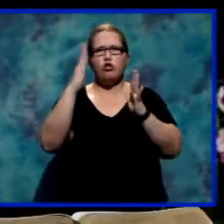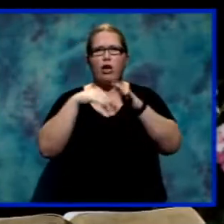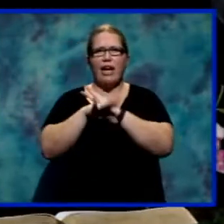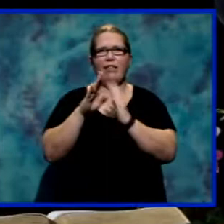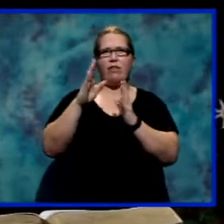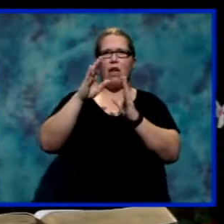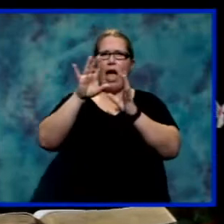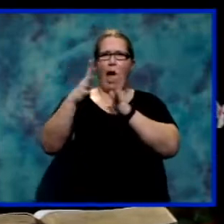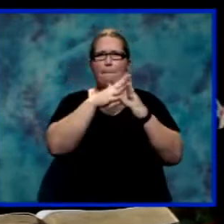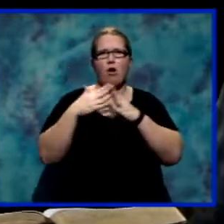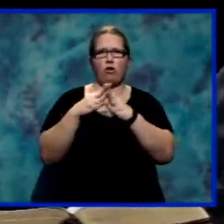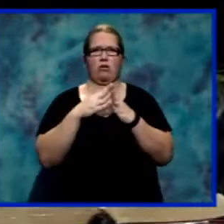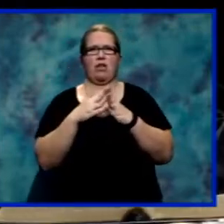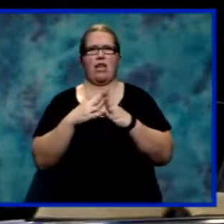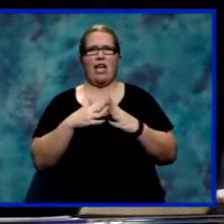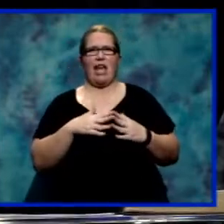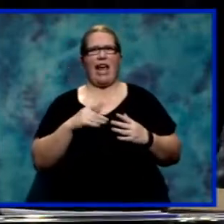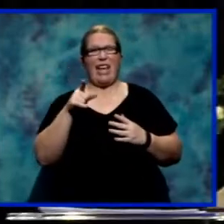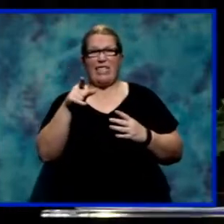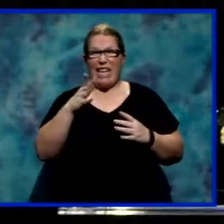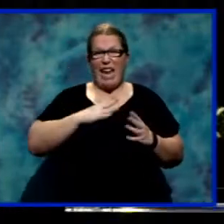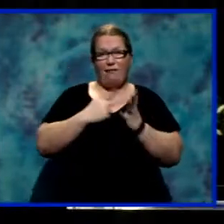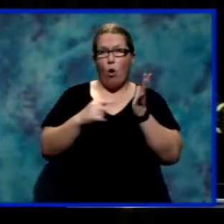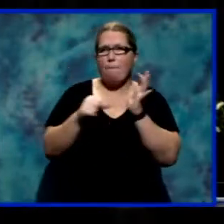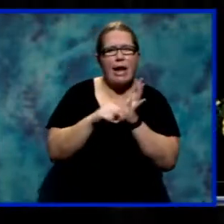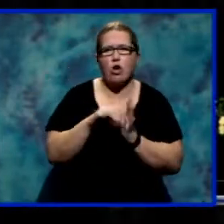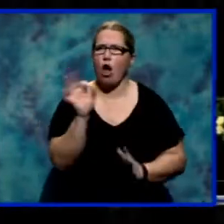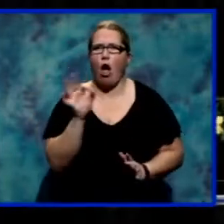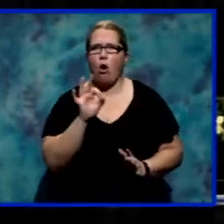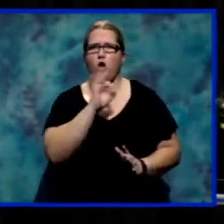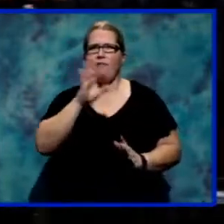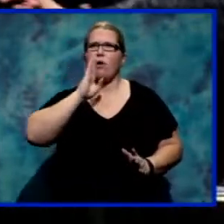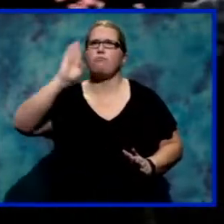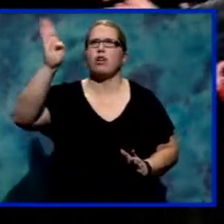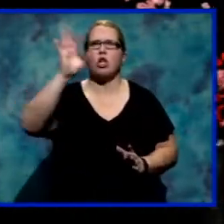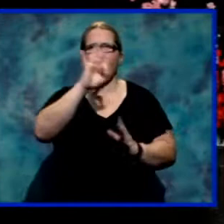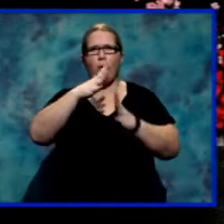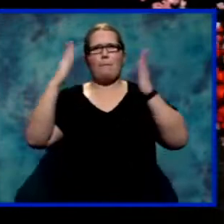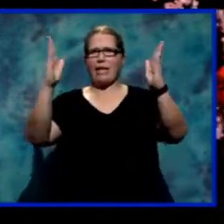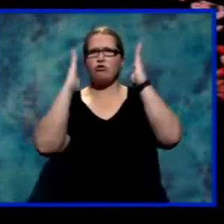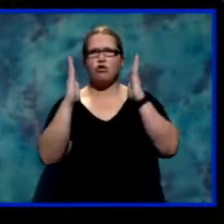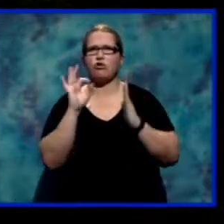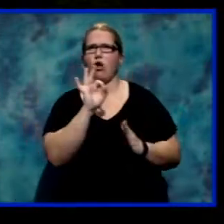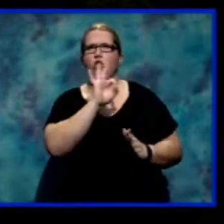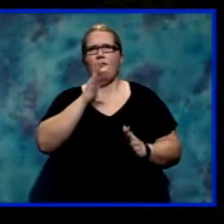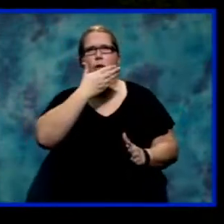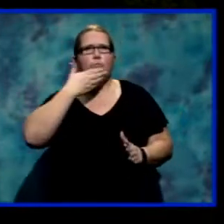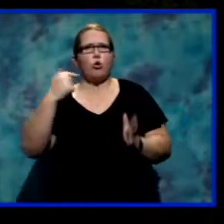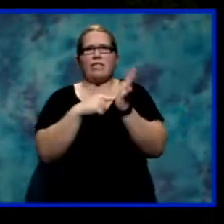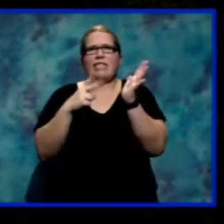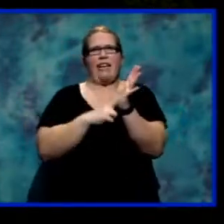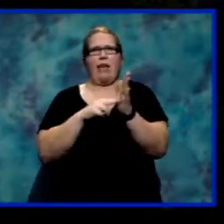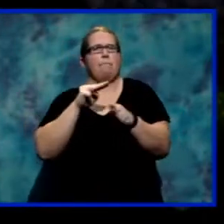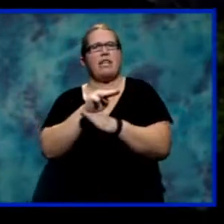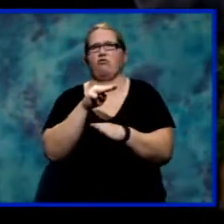Western world, its desperate need is not for money. It's not for preachers. It's not for big churches. It's not for beautiful television